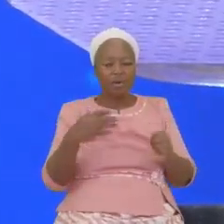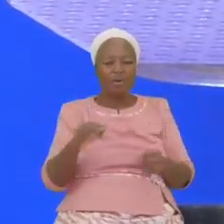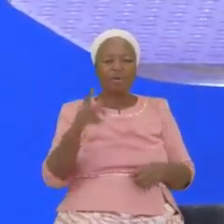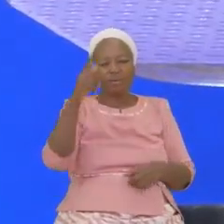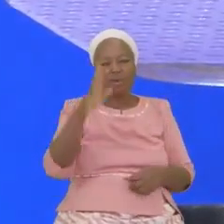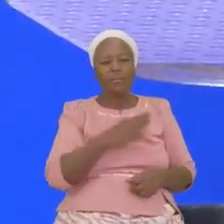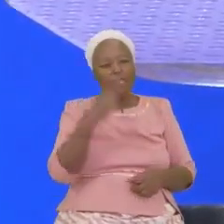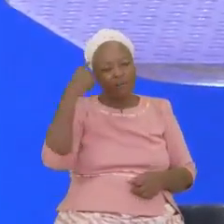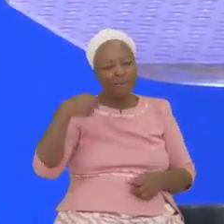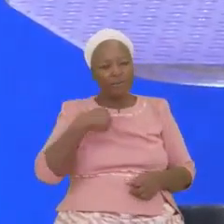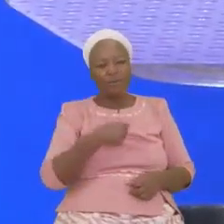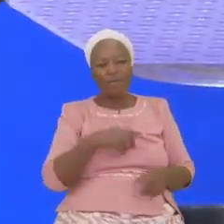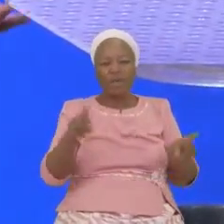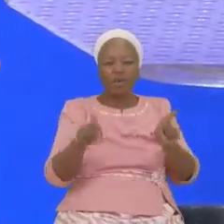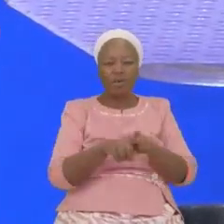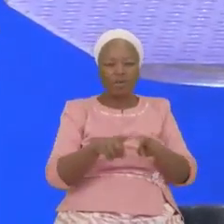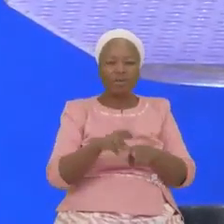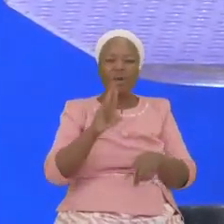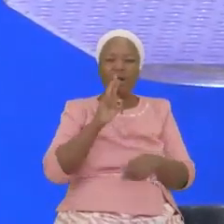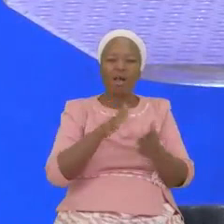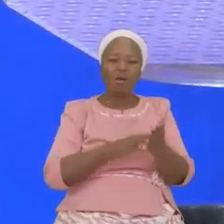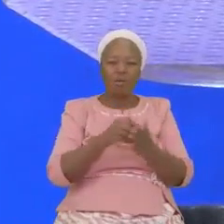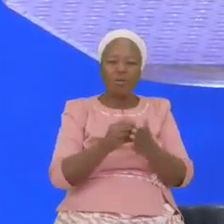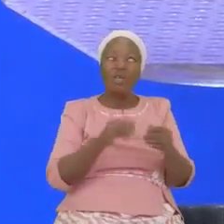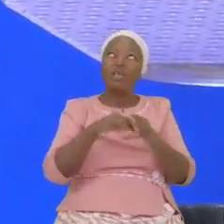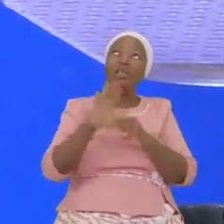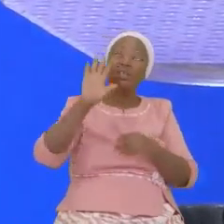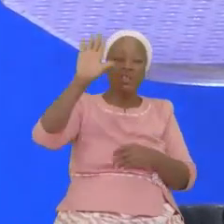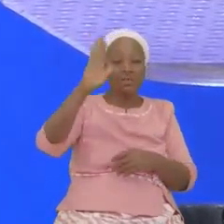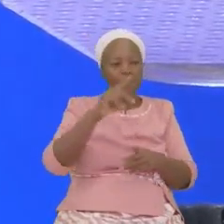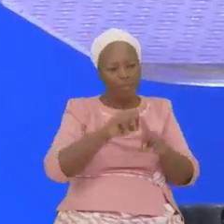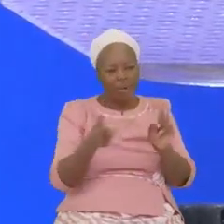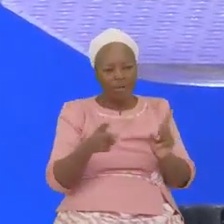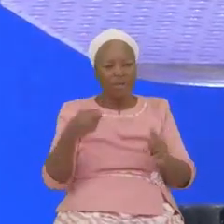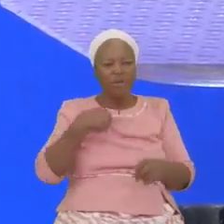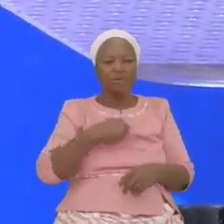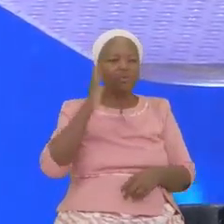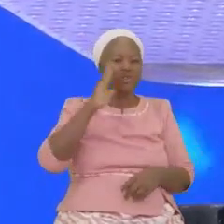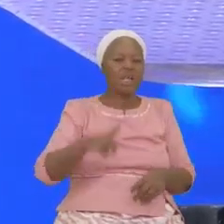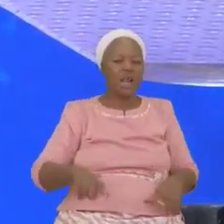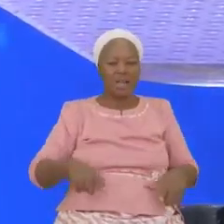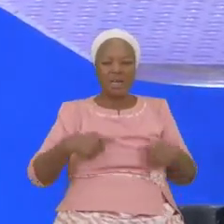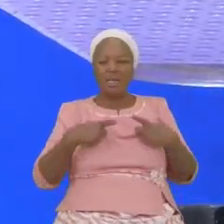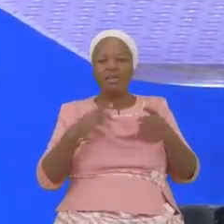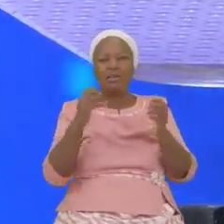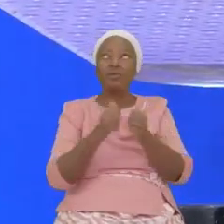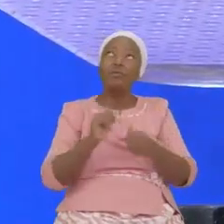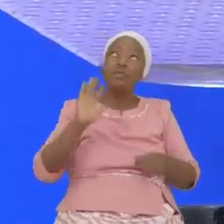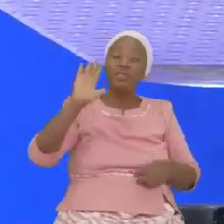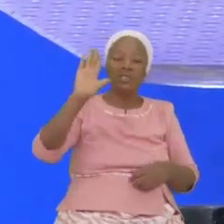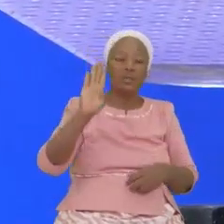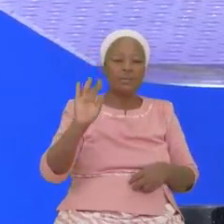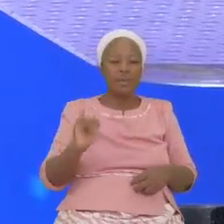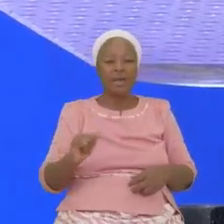we also are weak in him, but we shall live with